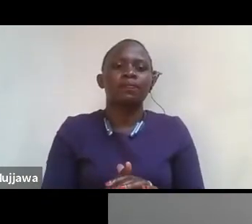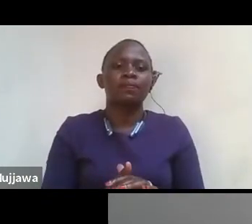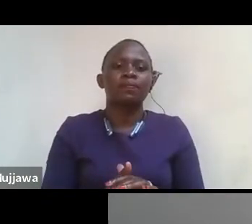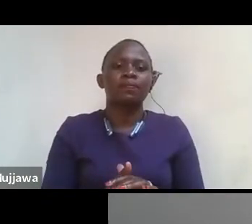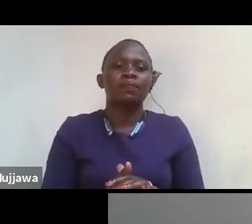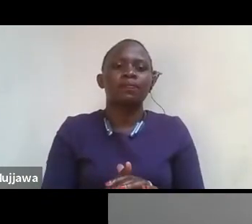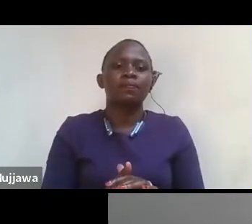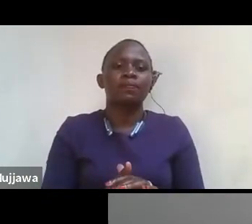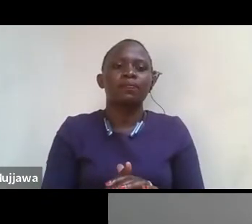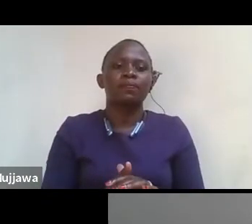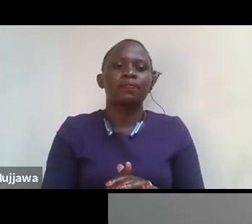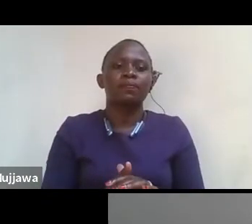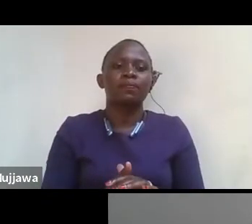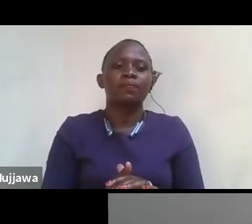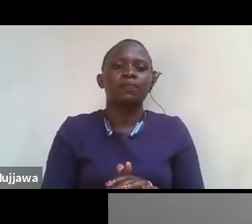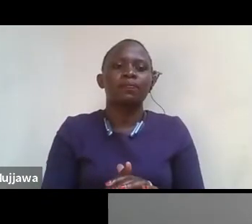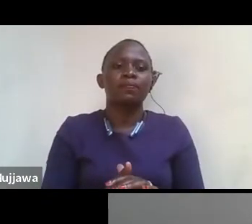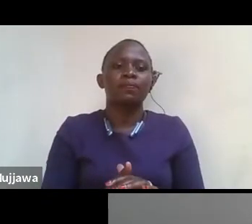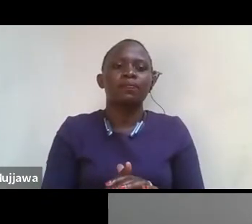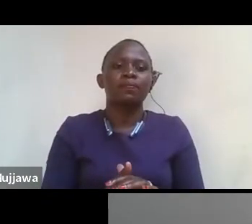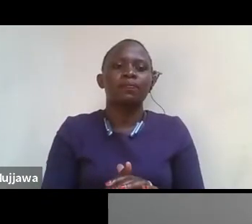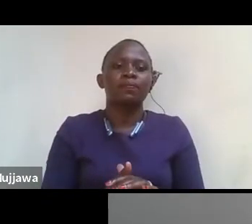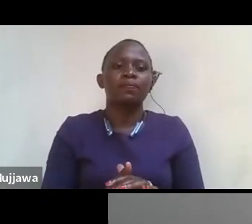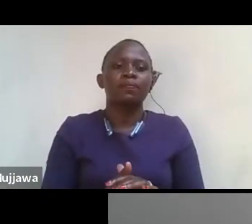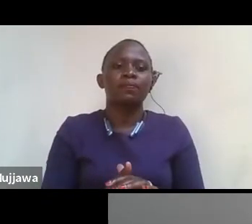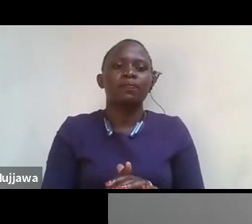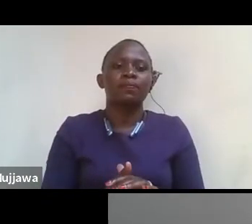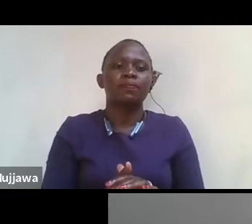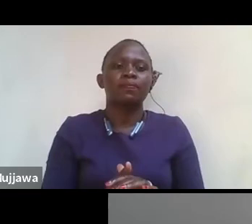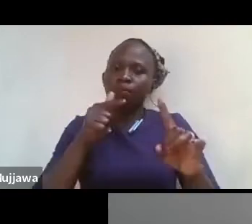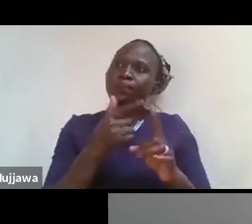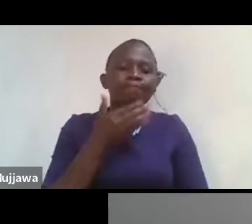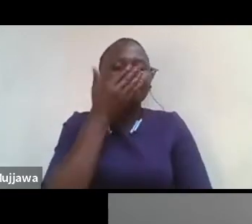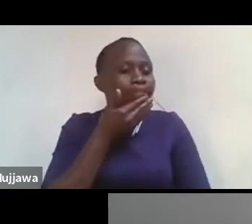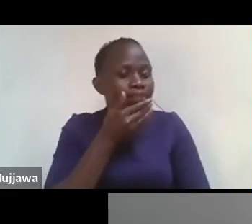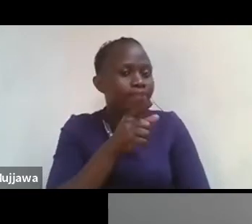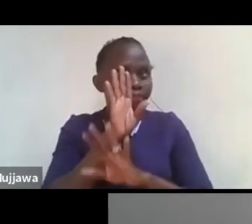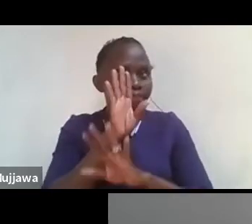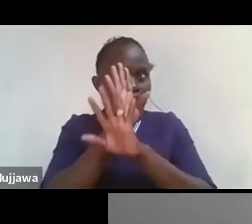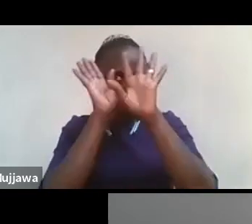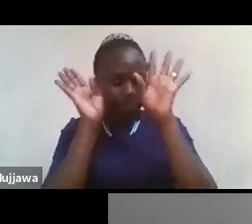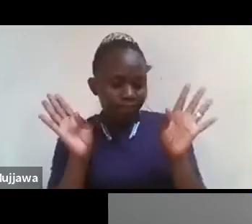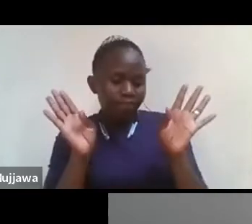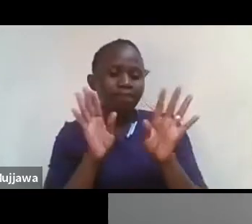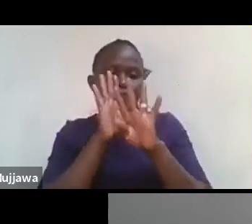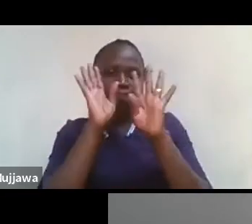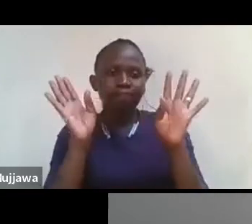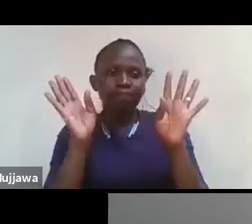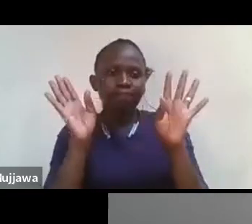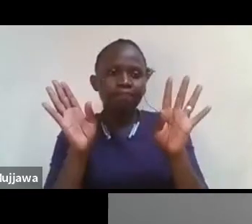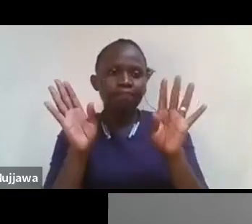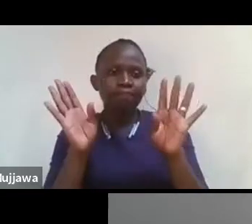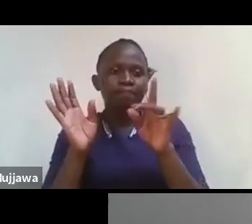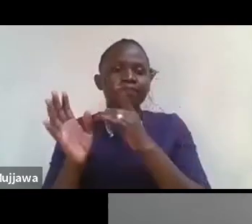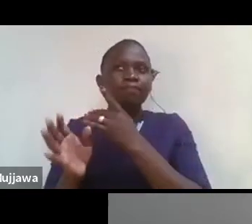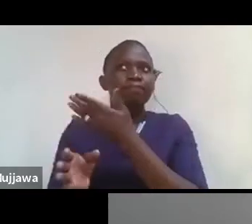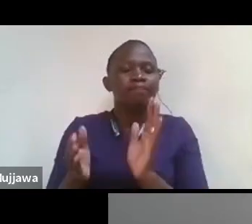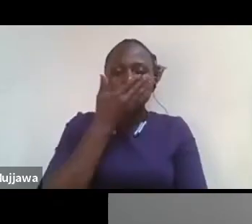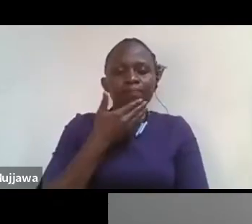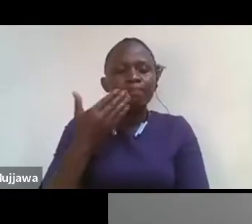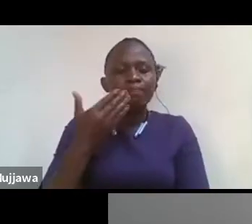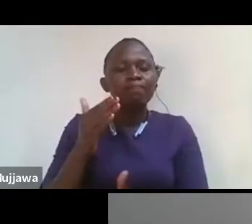and that's just for minerals. I'm sure we are all aware of the buzz around the oil sector and the gas sector. So we have a